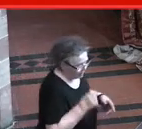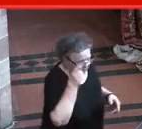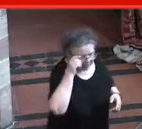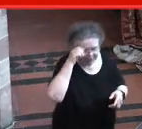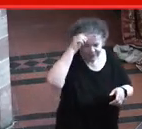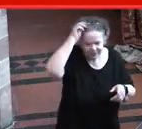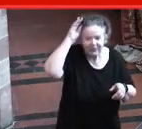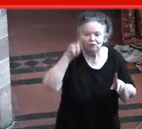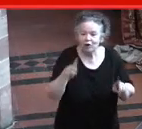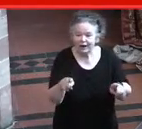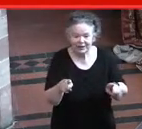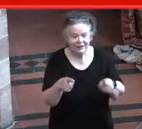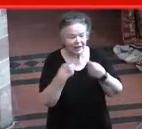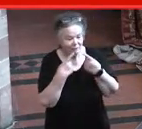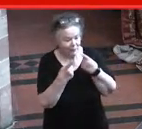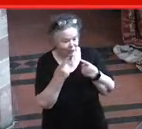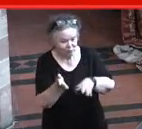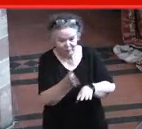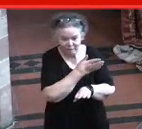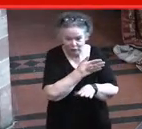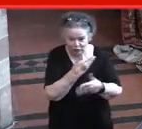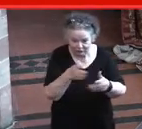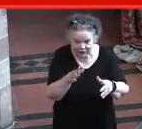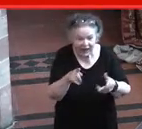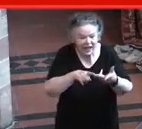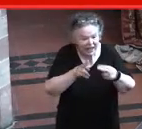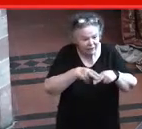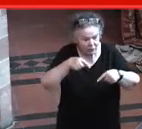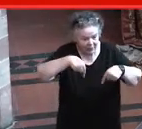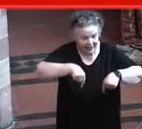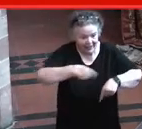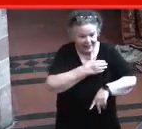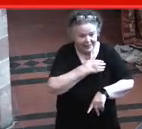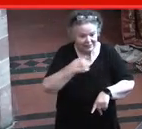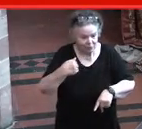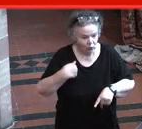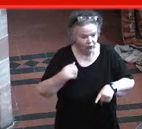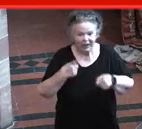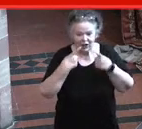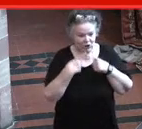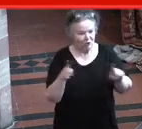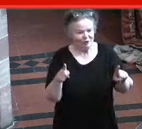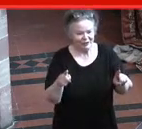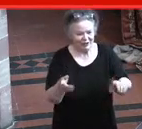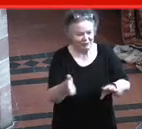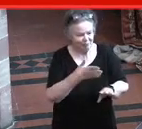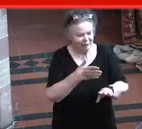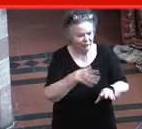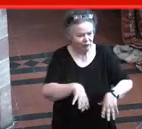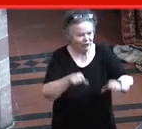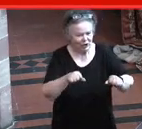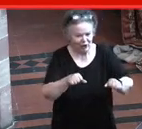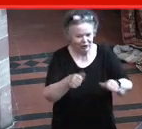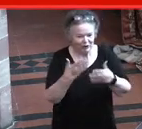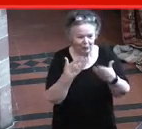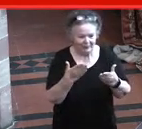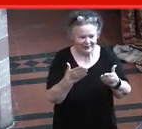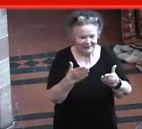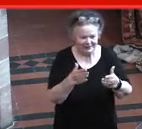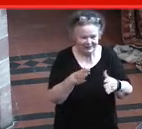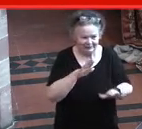in the reception into full connection this morning, this is those notices bits before we start the service. So please bear with